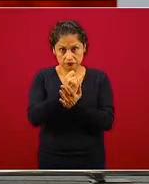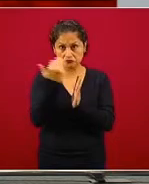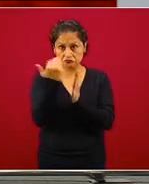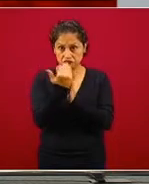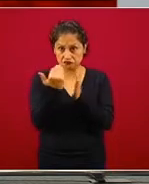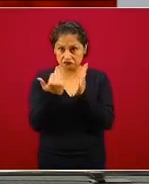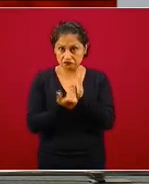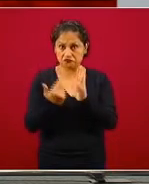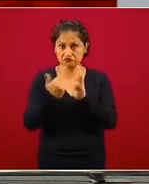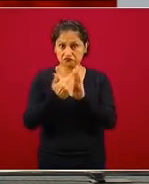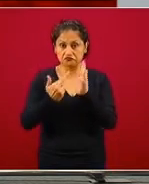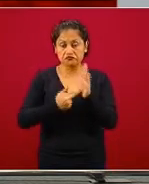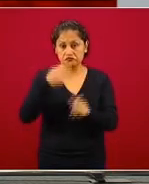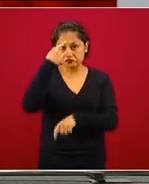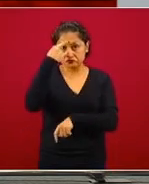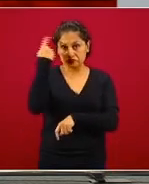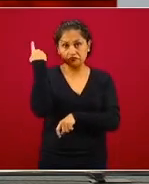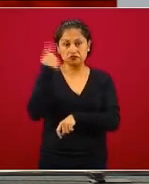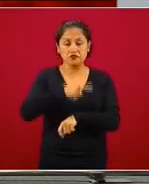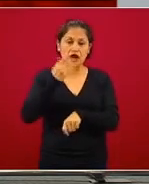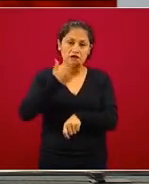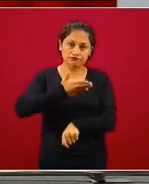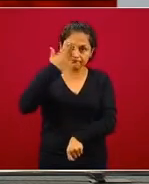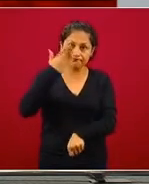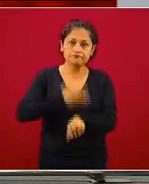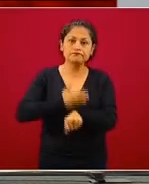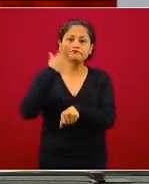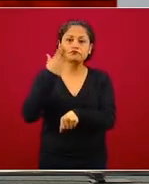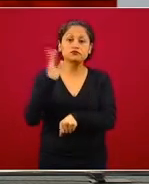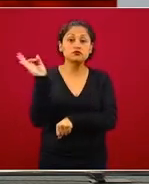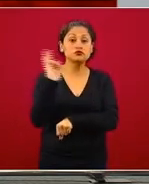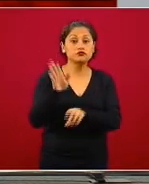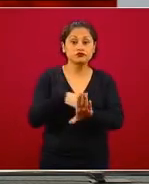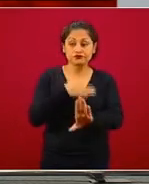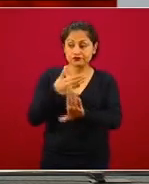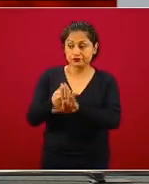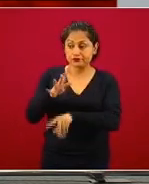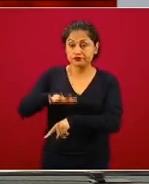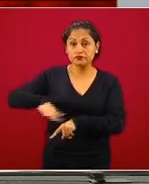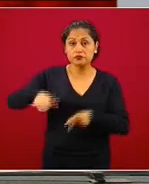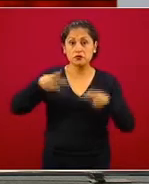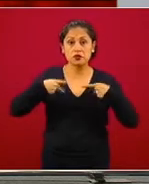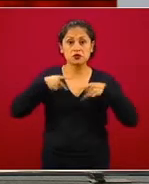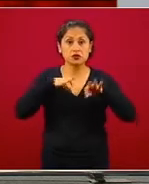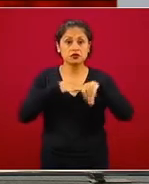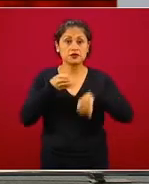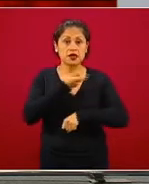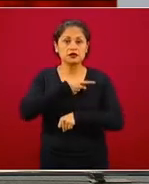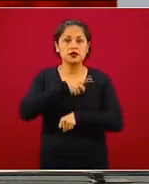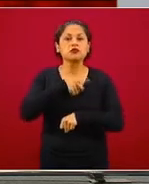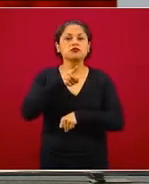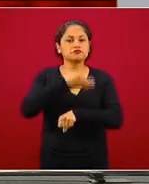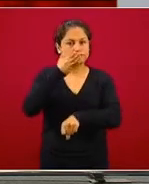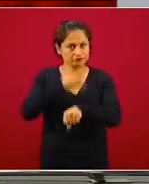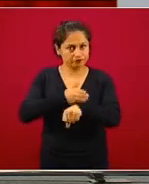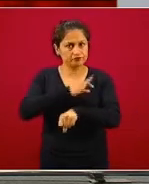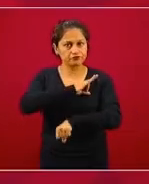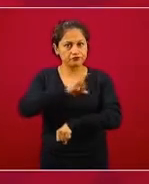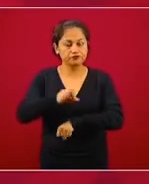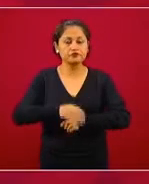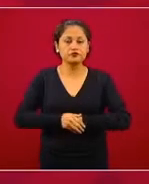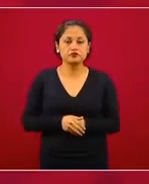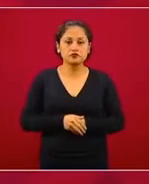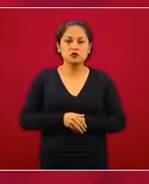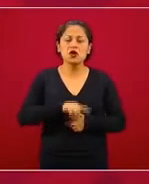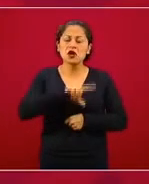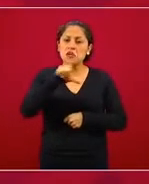hospitals. penalización And there was para quien also a agrediera a number un of miembro del gestures of personal de salud. solidarity Y esto from the se general population disminuyó, pero